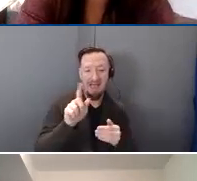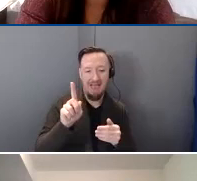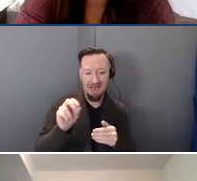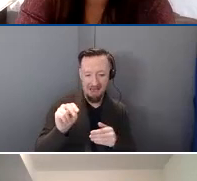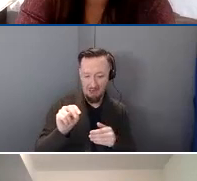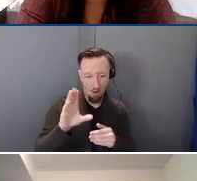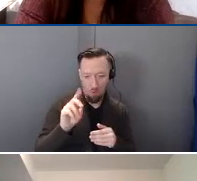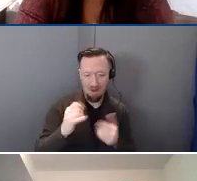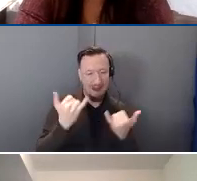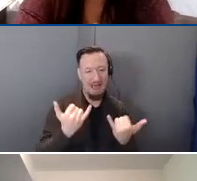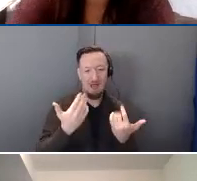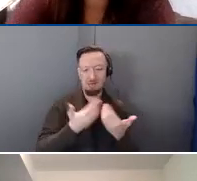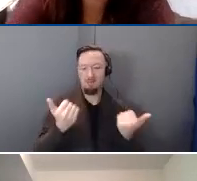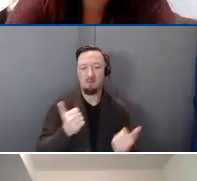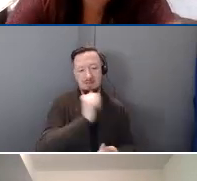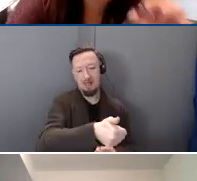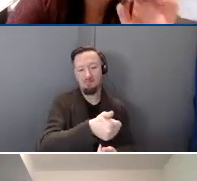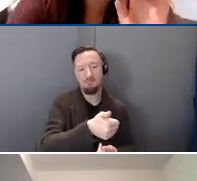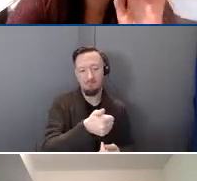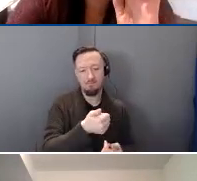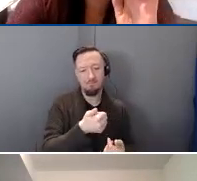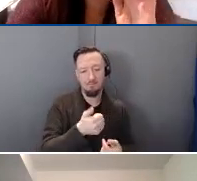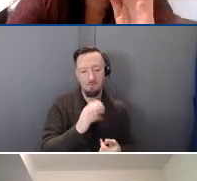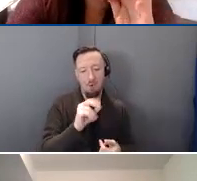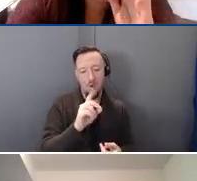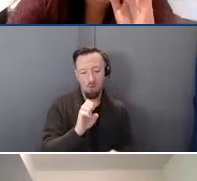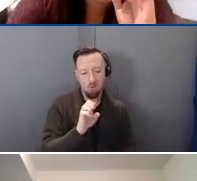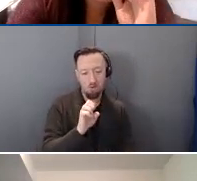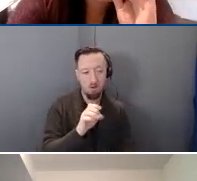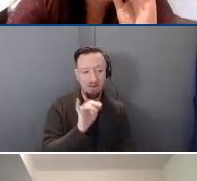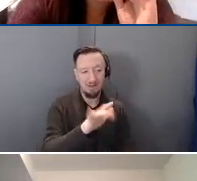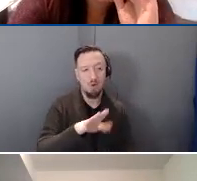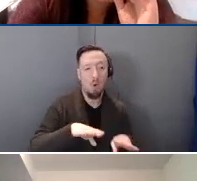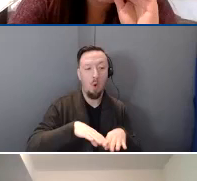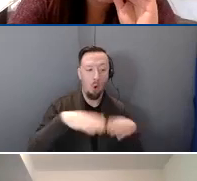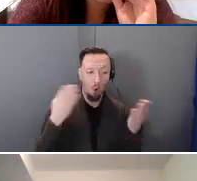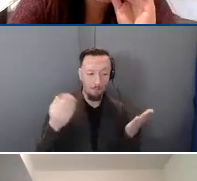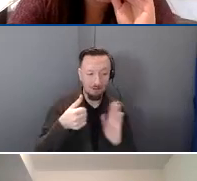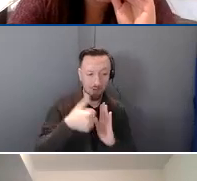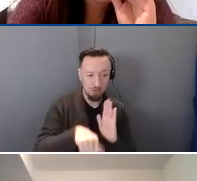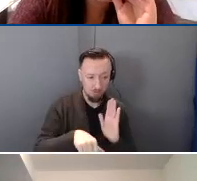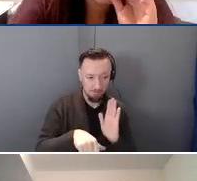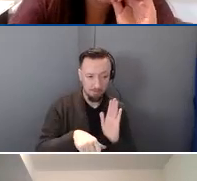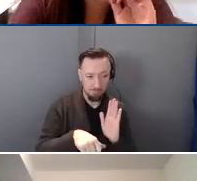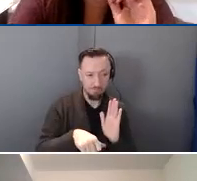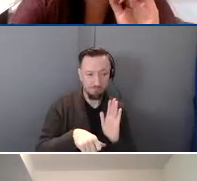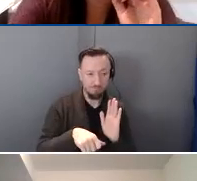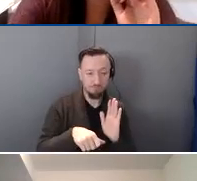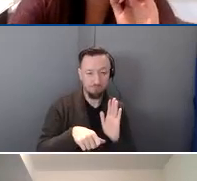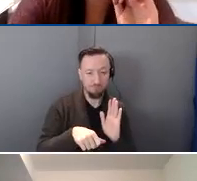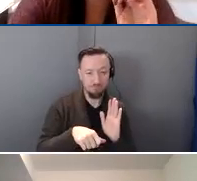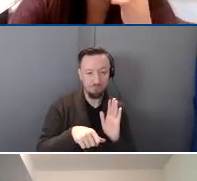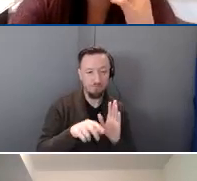And now it's its own code. So if it's an open procedure, you're being instructed to use